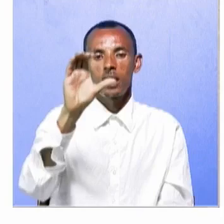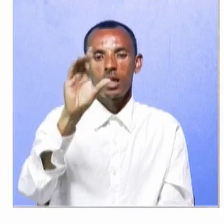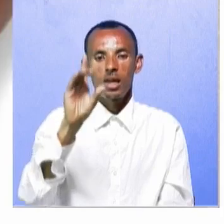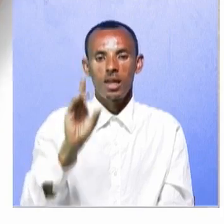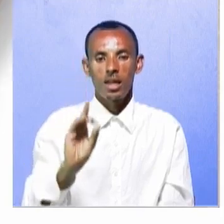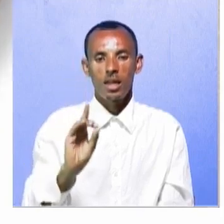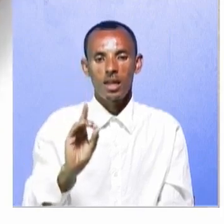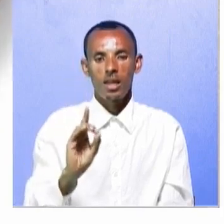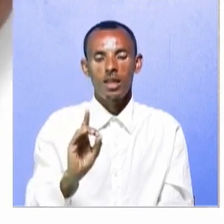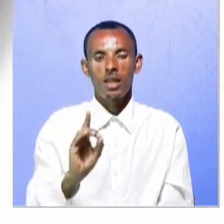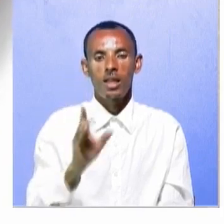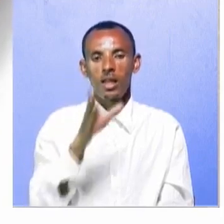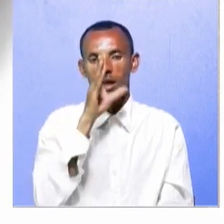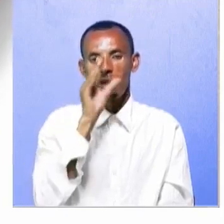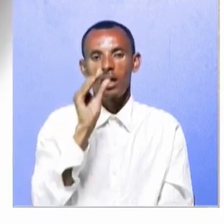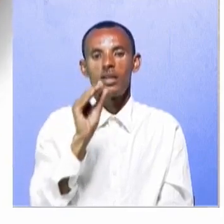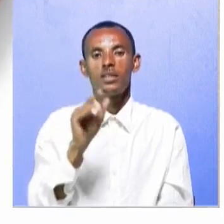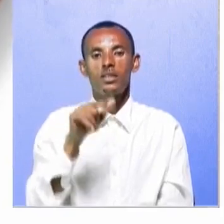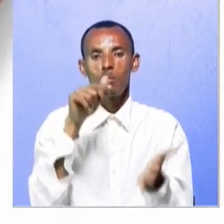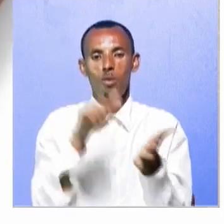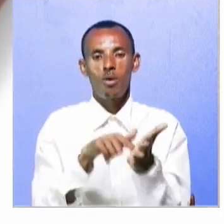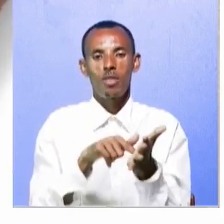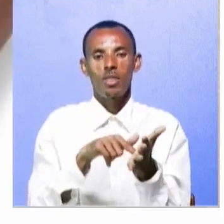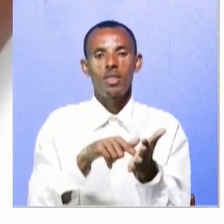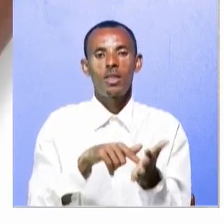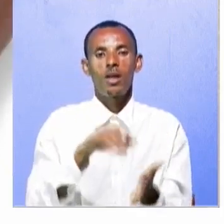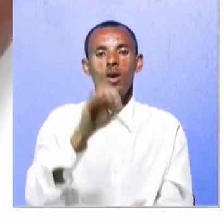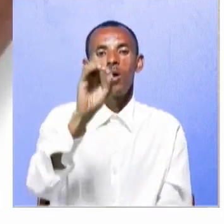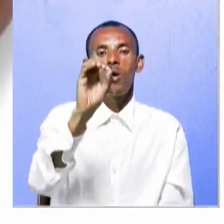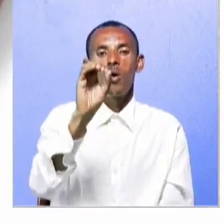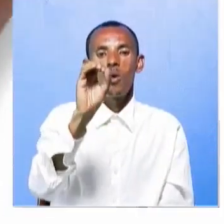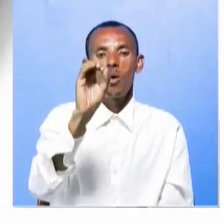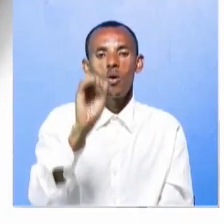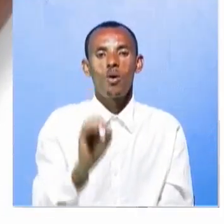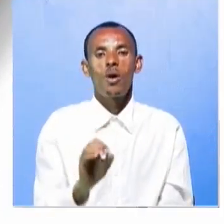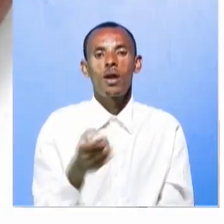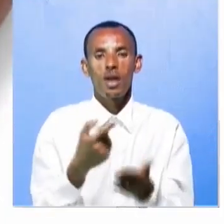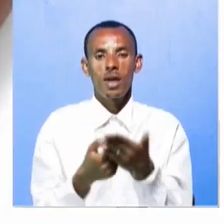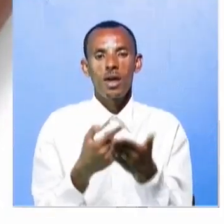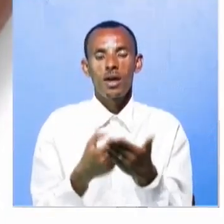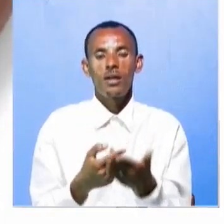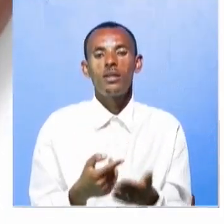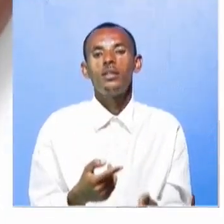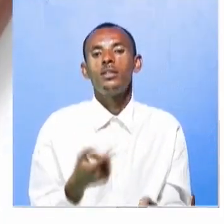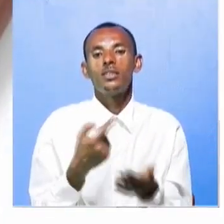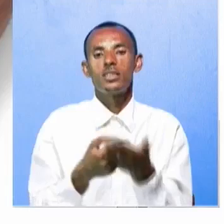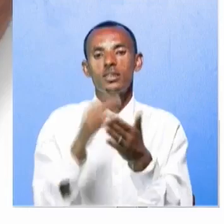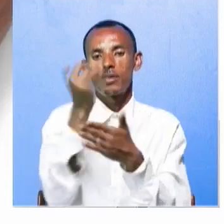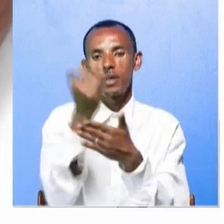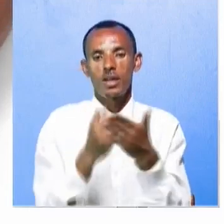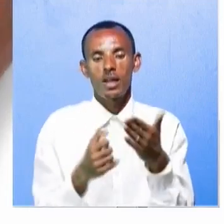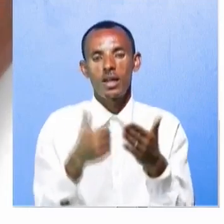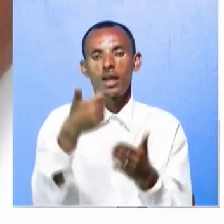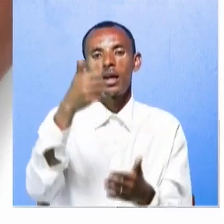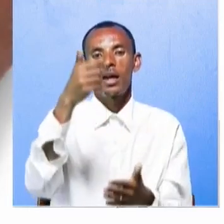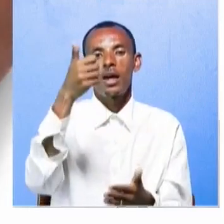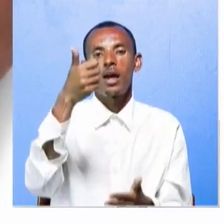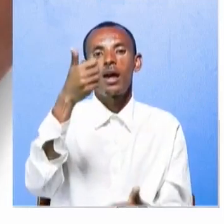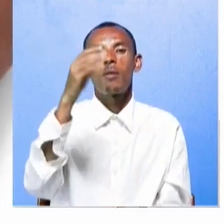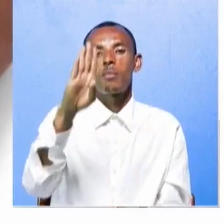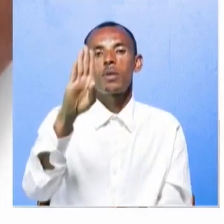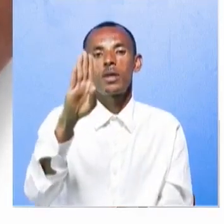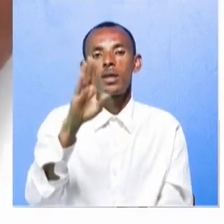CD, and this point is O. Here in this figure, assume AB is